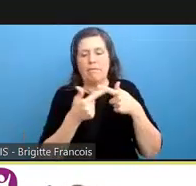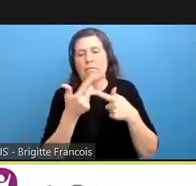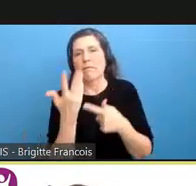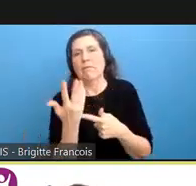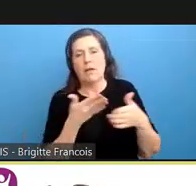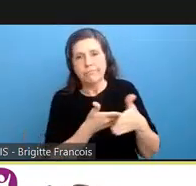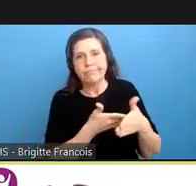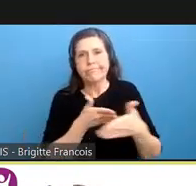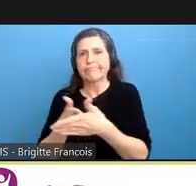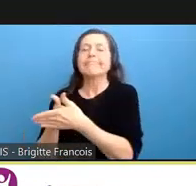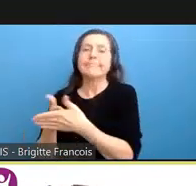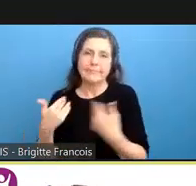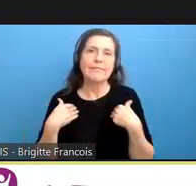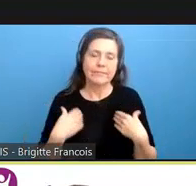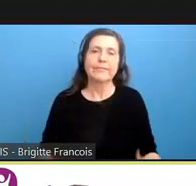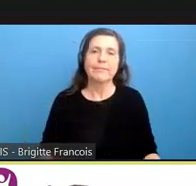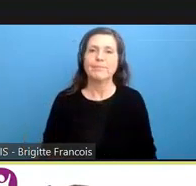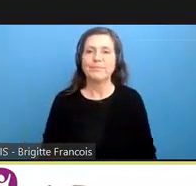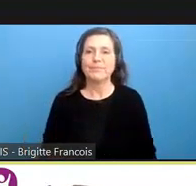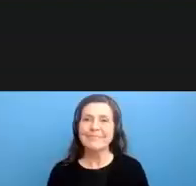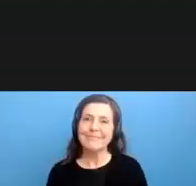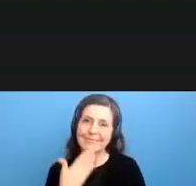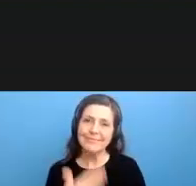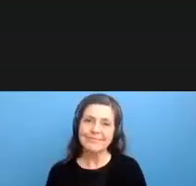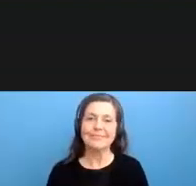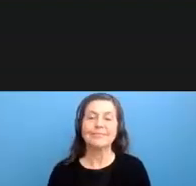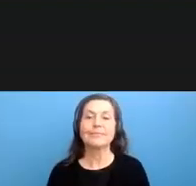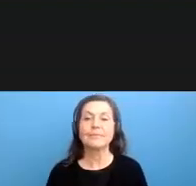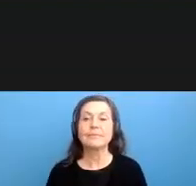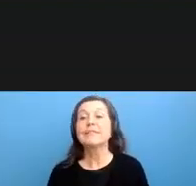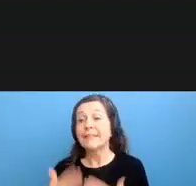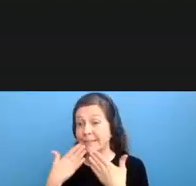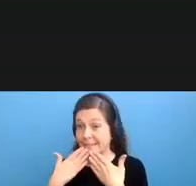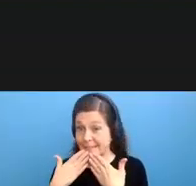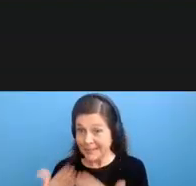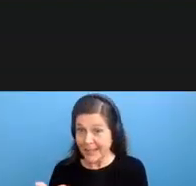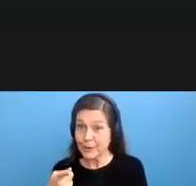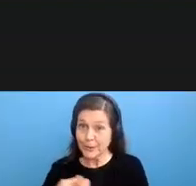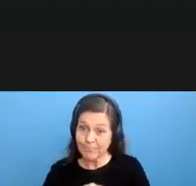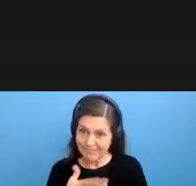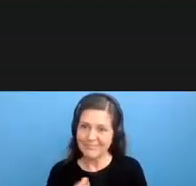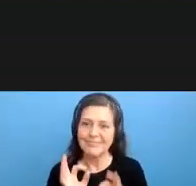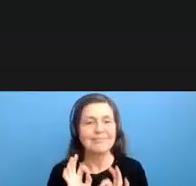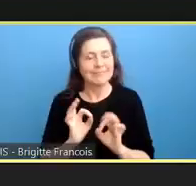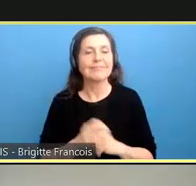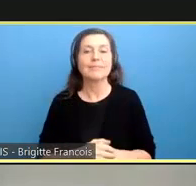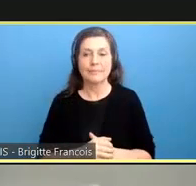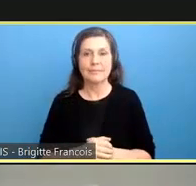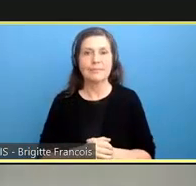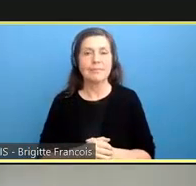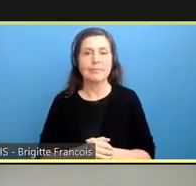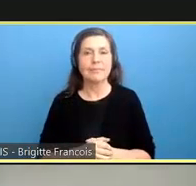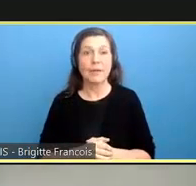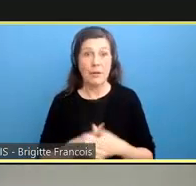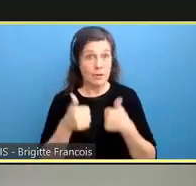think that was our contribution. That's great. Thank you very much. And really the excellent sort